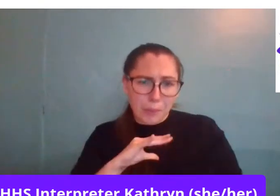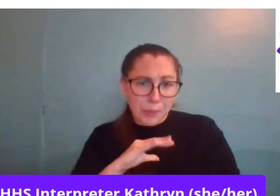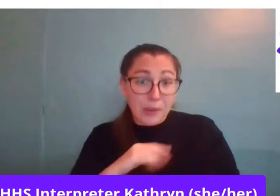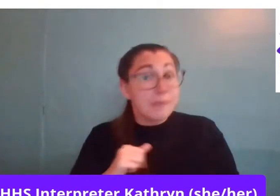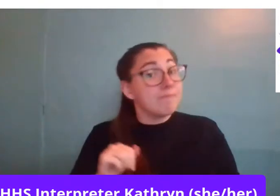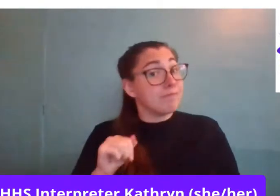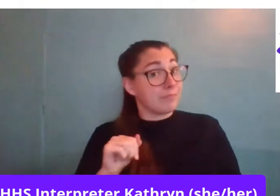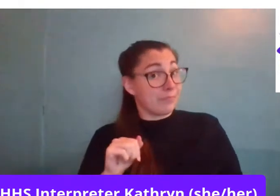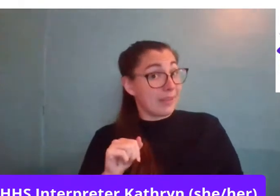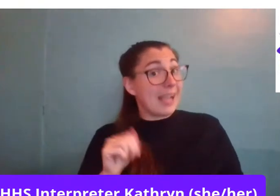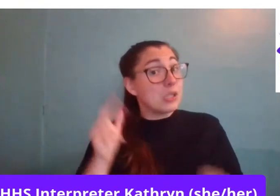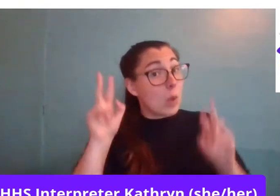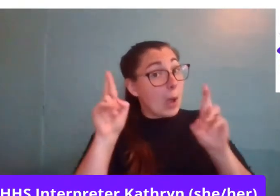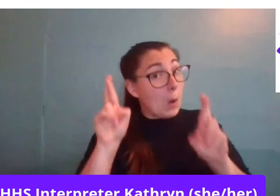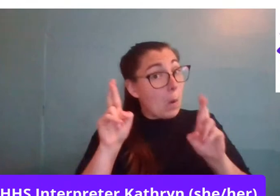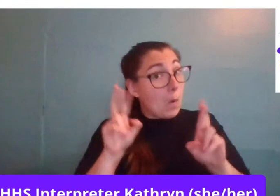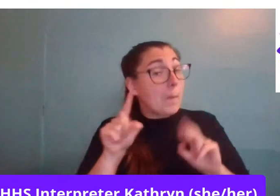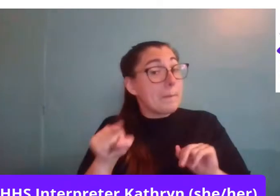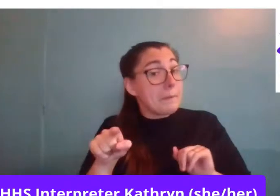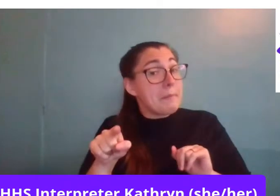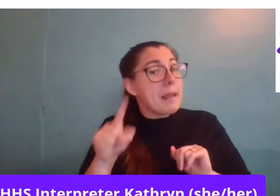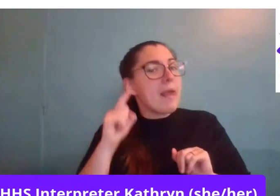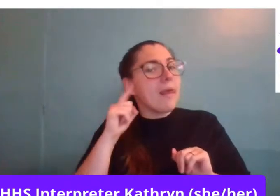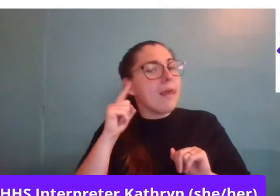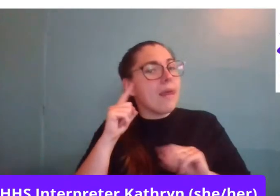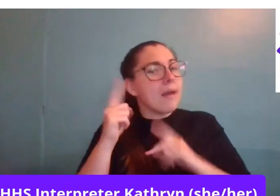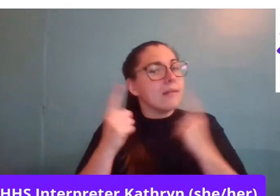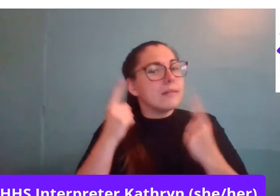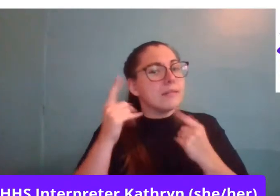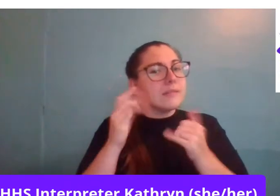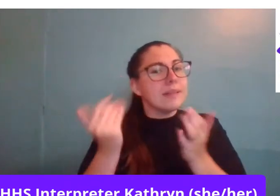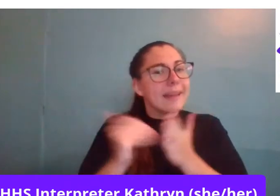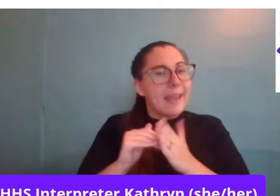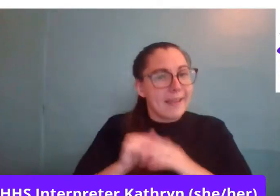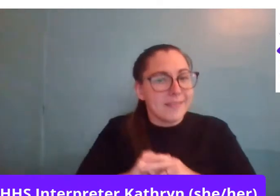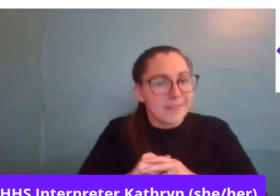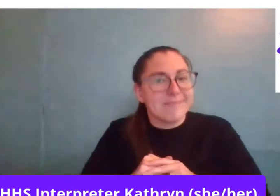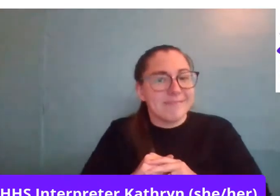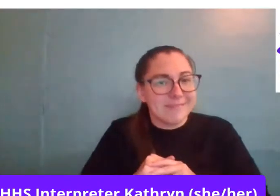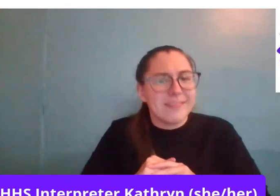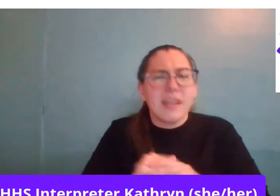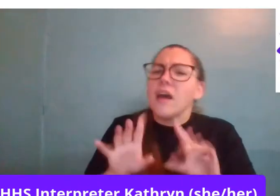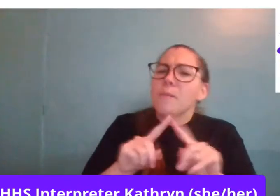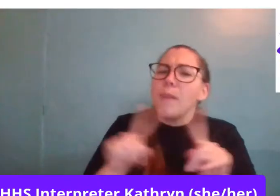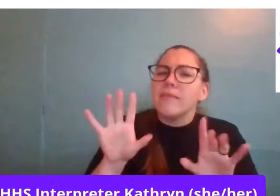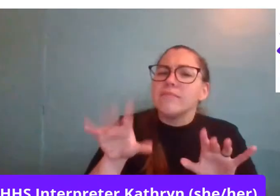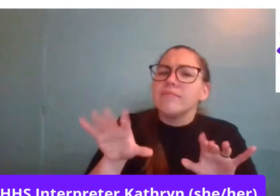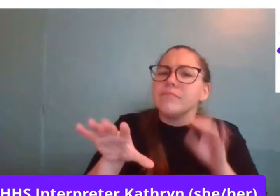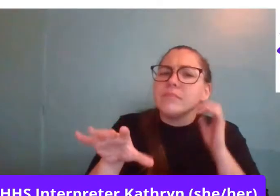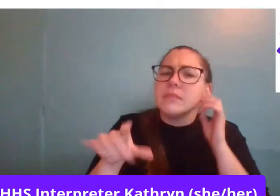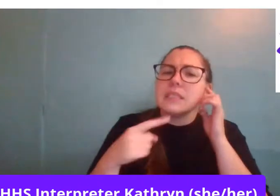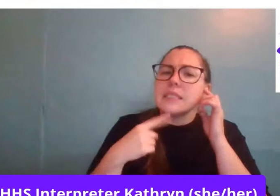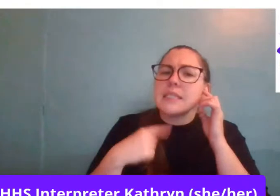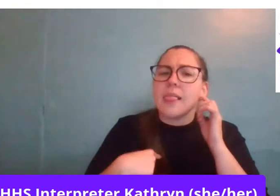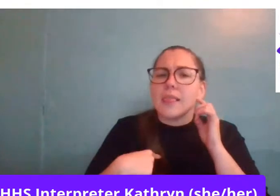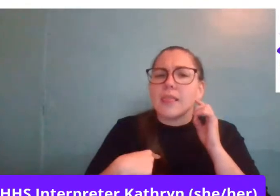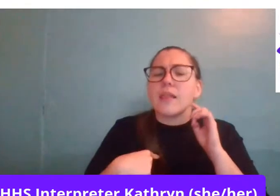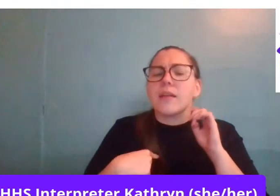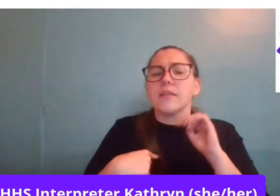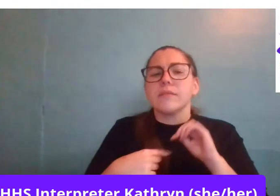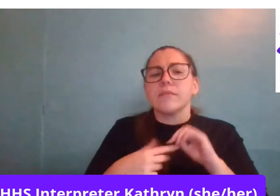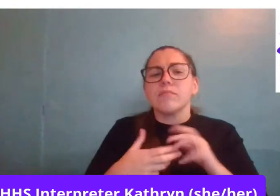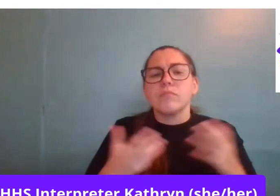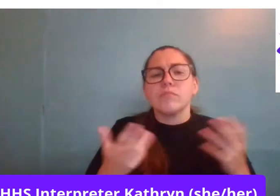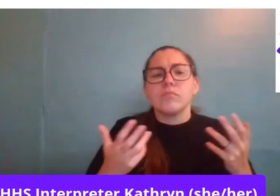he revisits again. But can you tell us